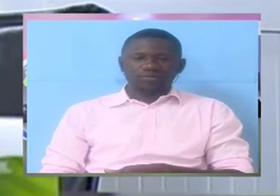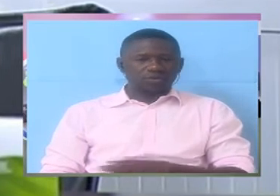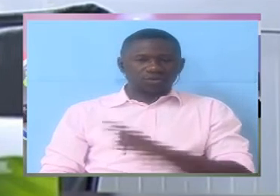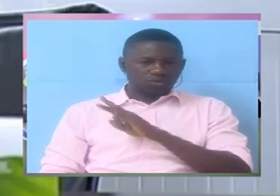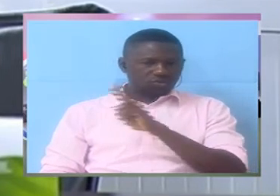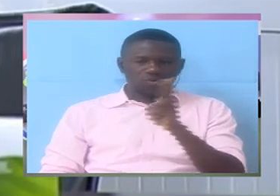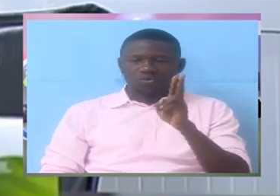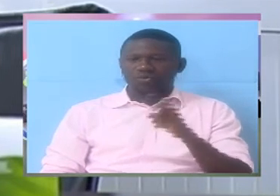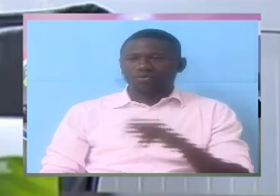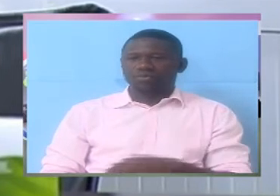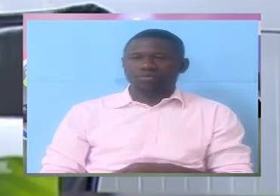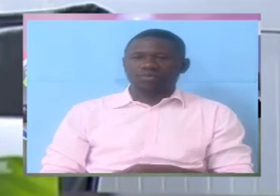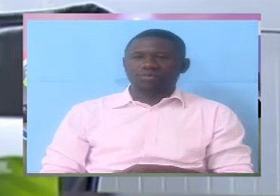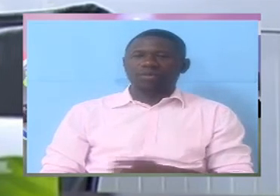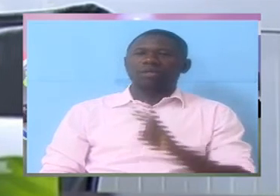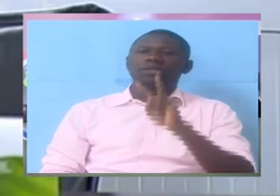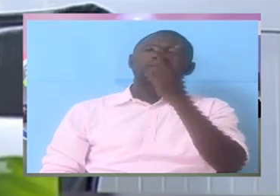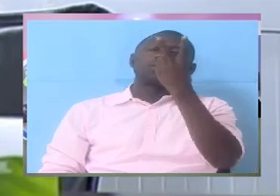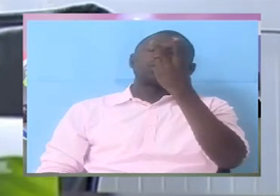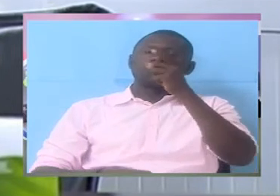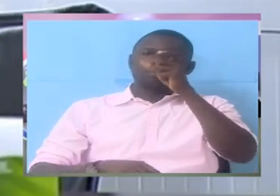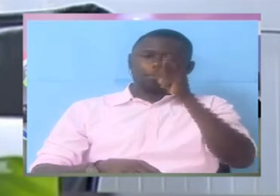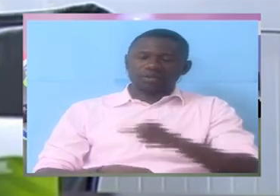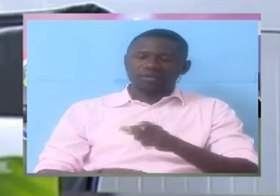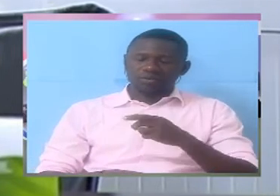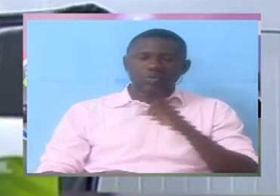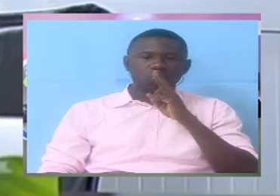Ani. He's the second person to be brought in. No.